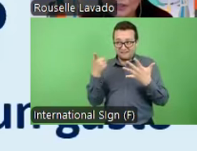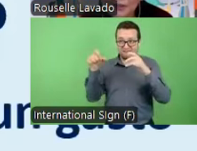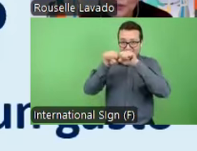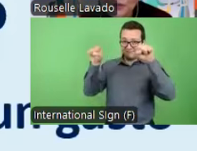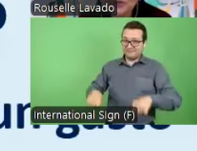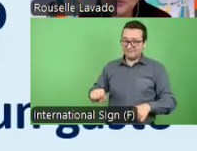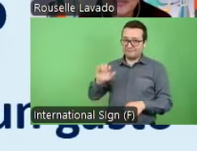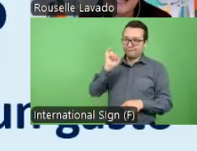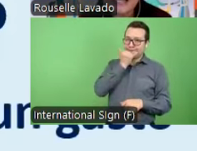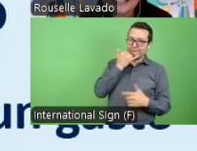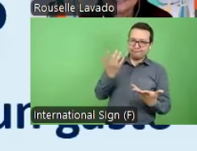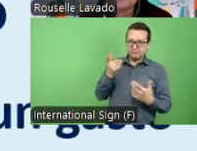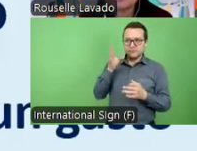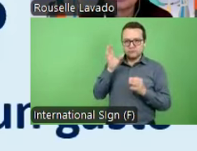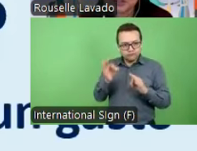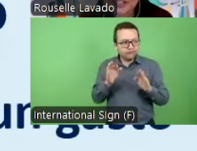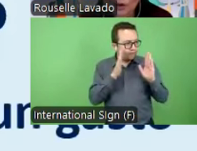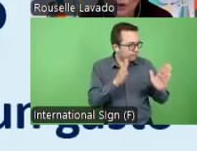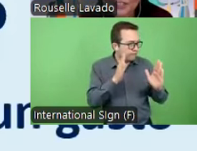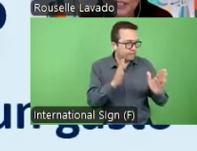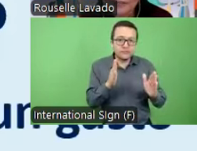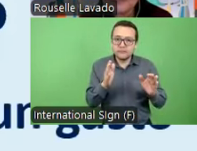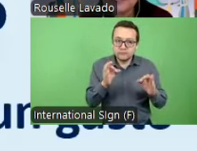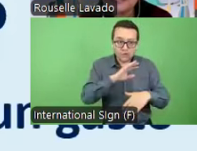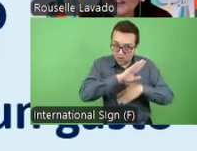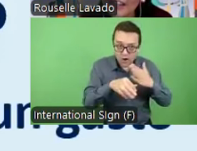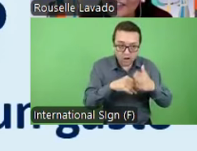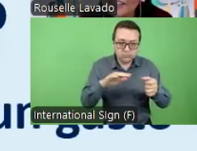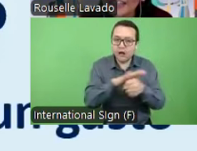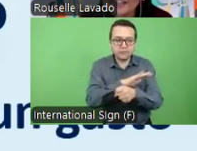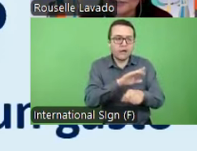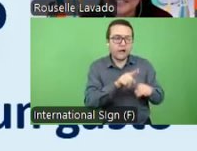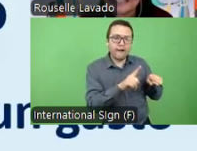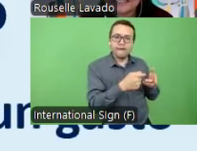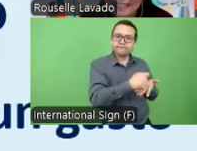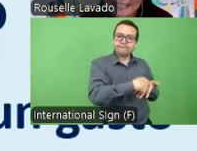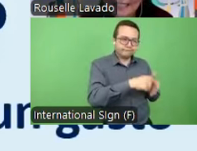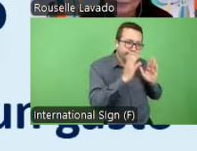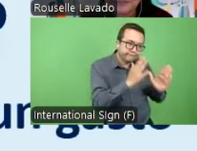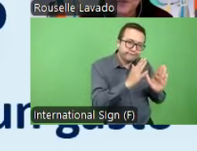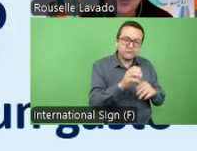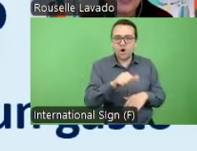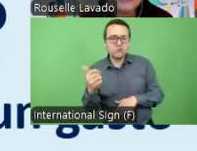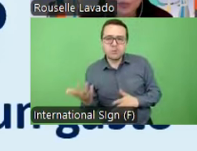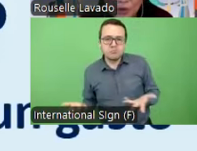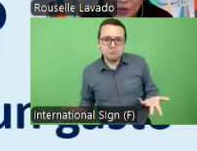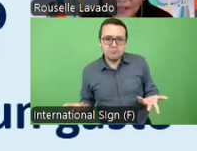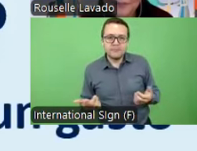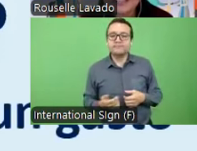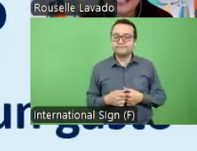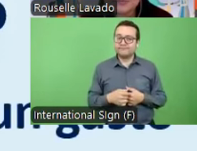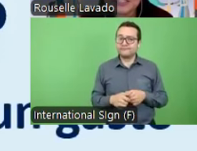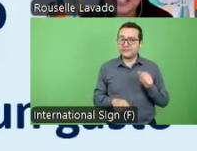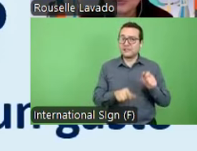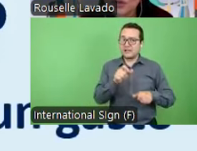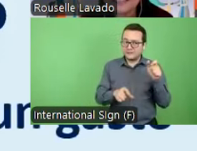forced to make unacceptable trade-offs between their health and their basic needs. What's more,